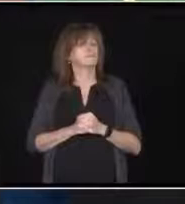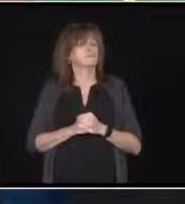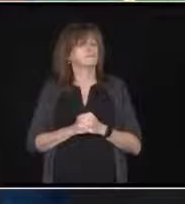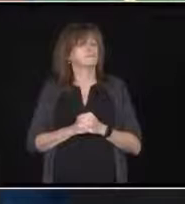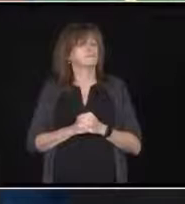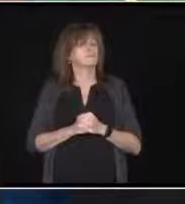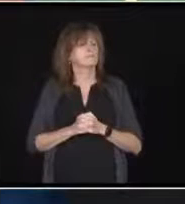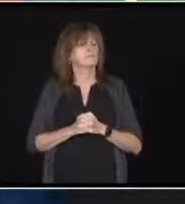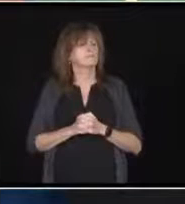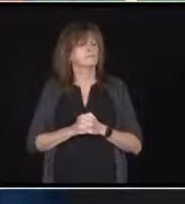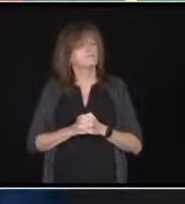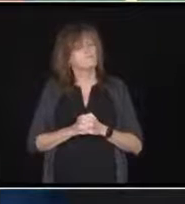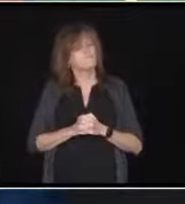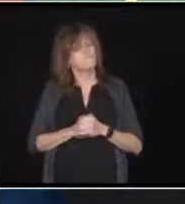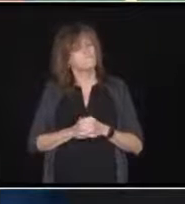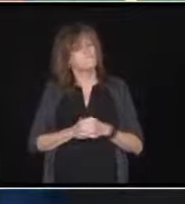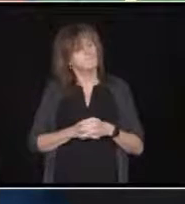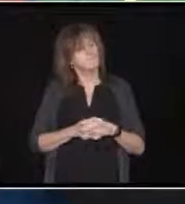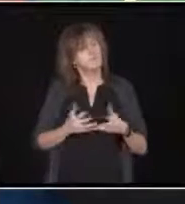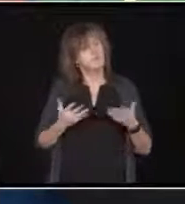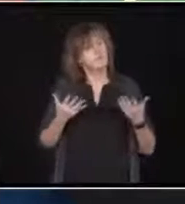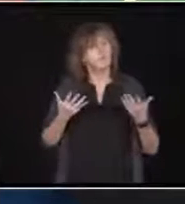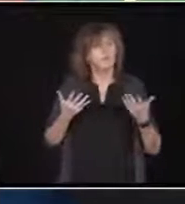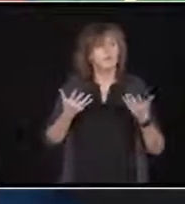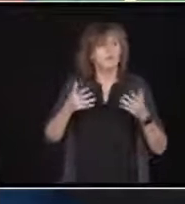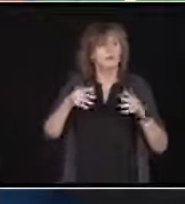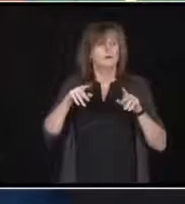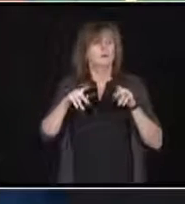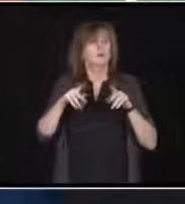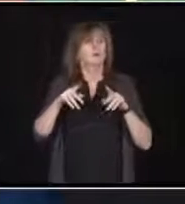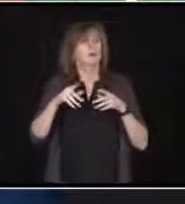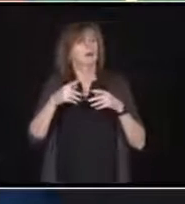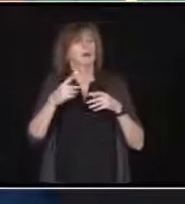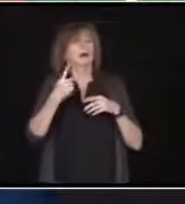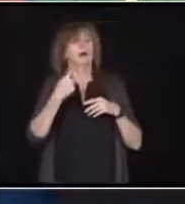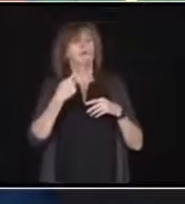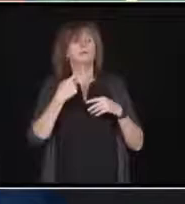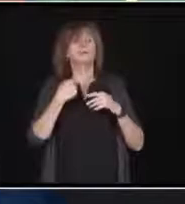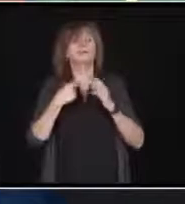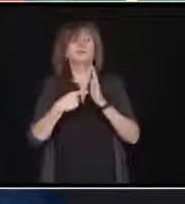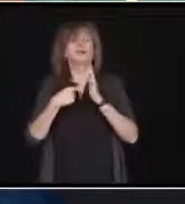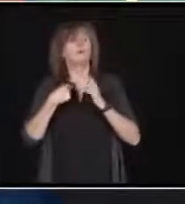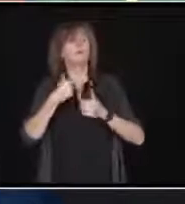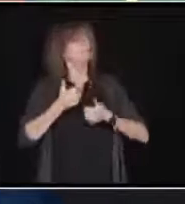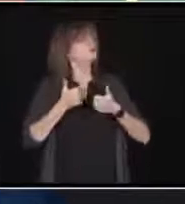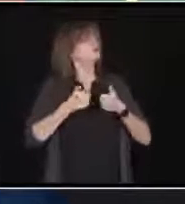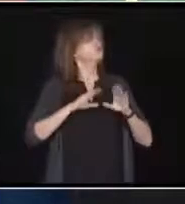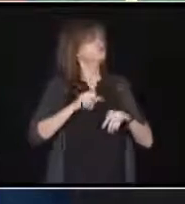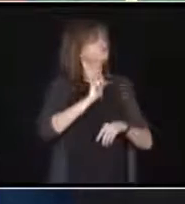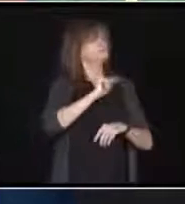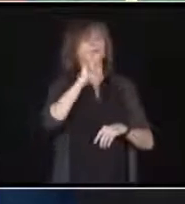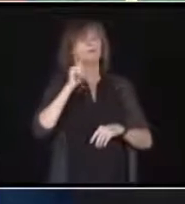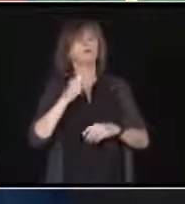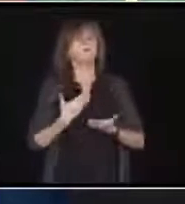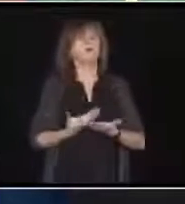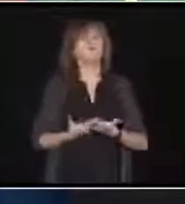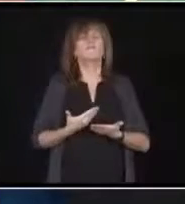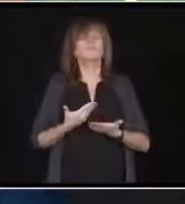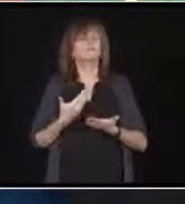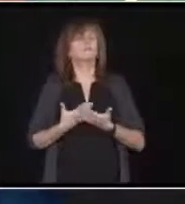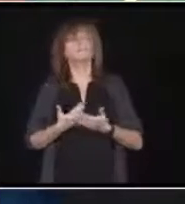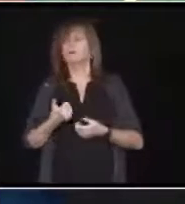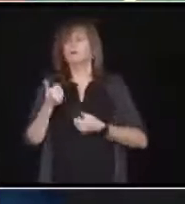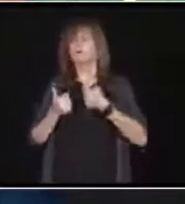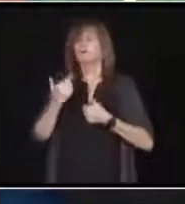People ask, show me which gyms have had an outbreak. Show me which restaurants in my area have